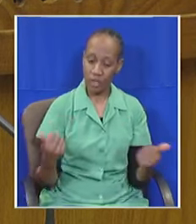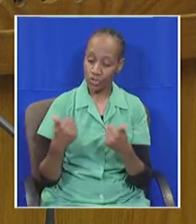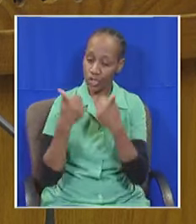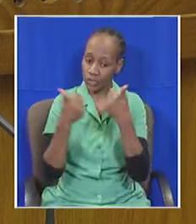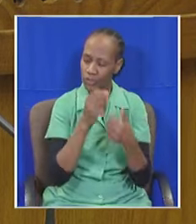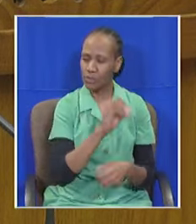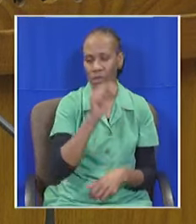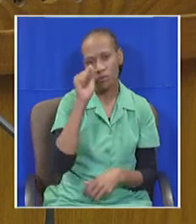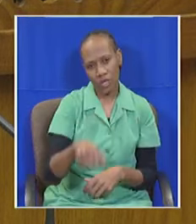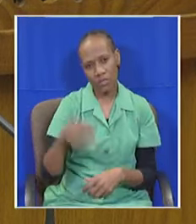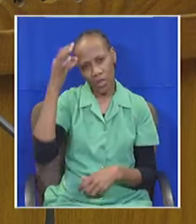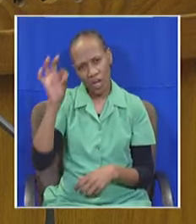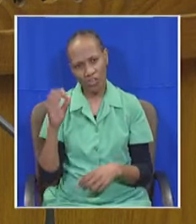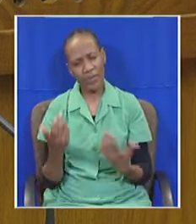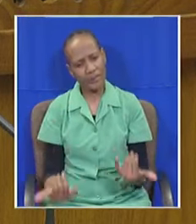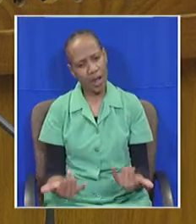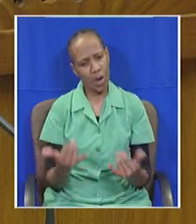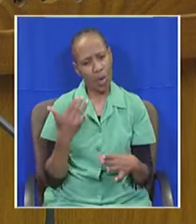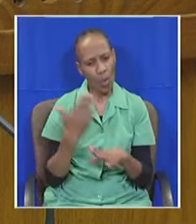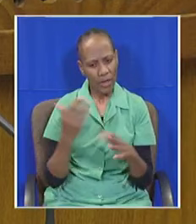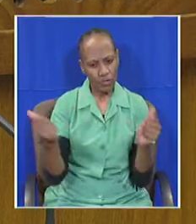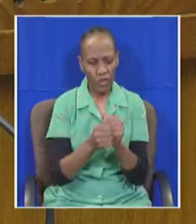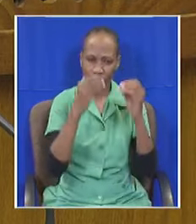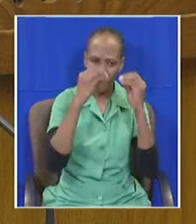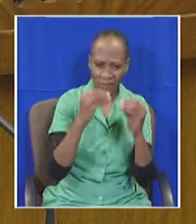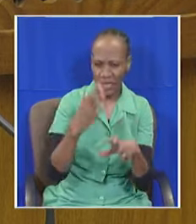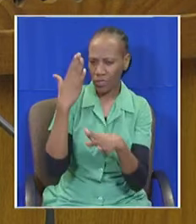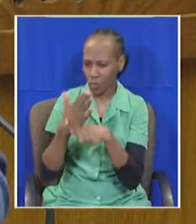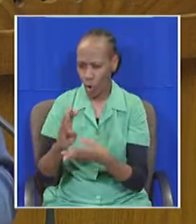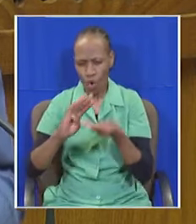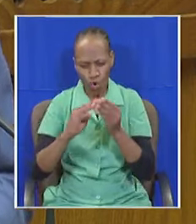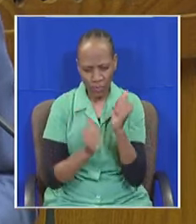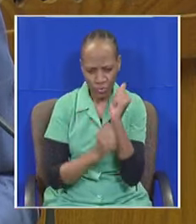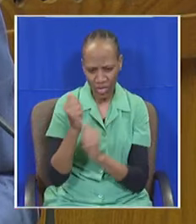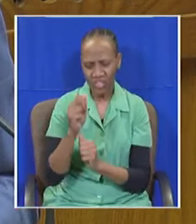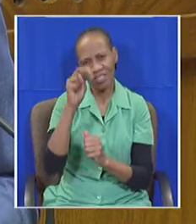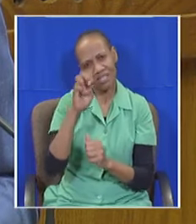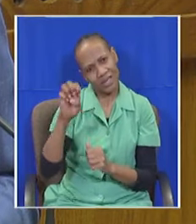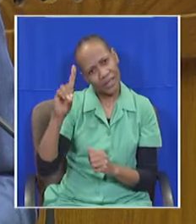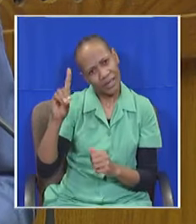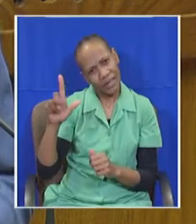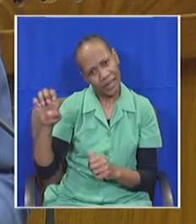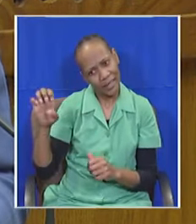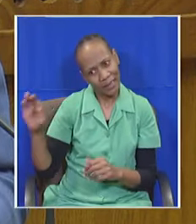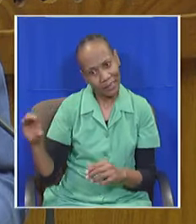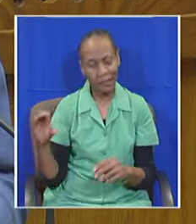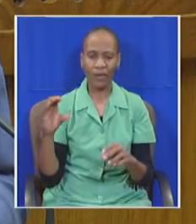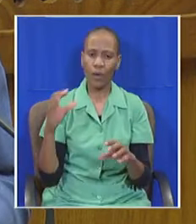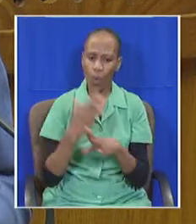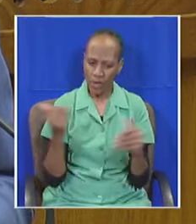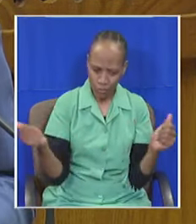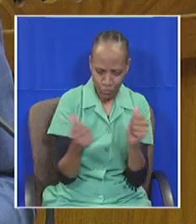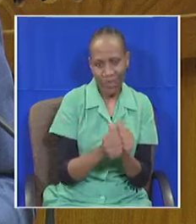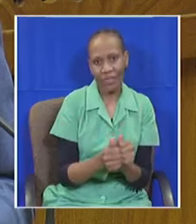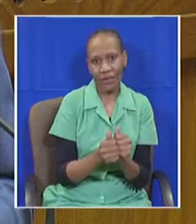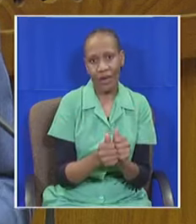government, we've signed a skills accord together with labor, business, and community constituencies at NEDLEC. And through this accord, we want to turn